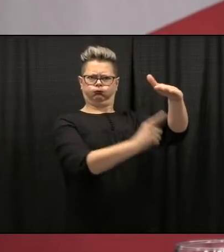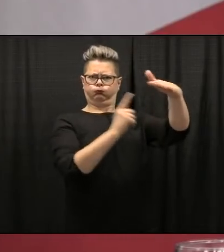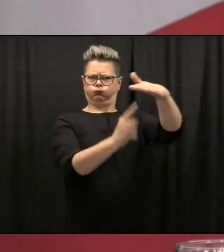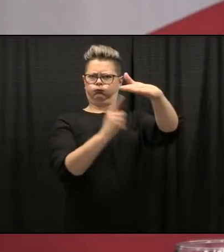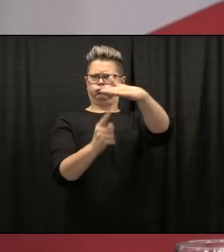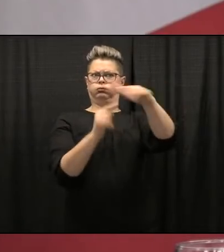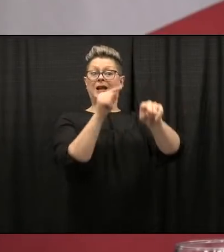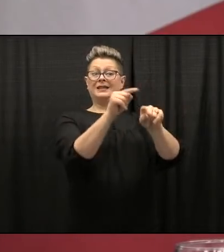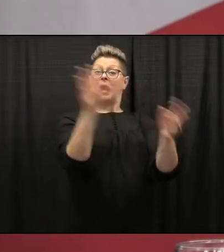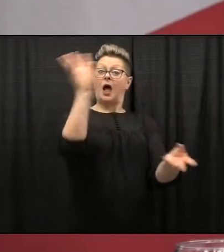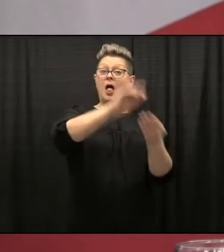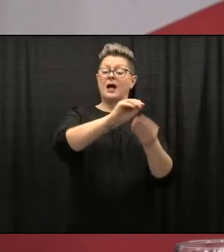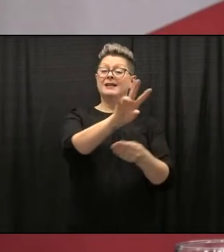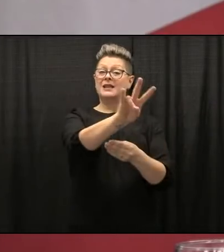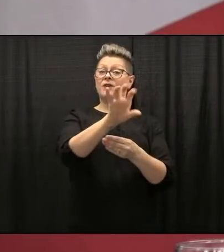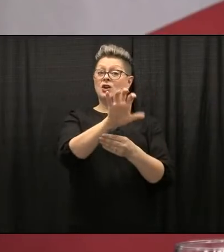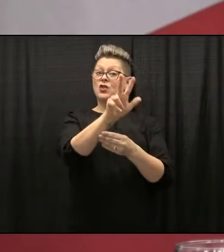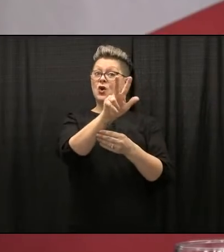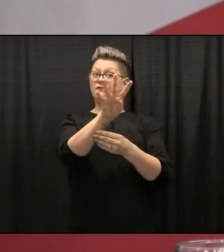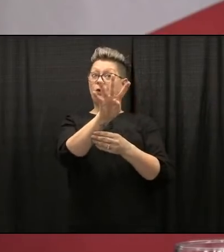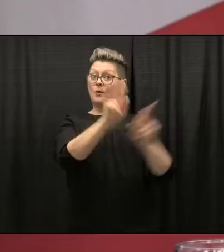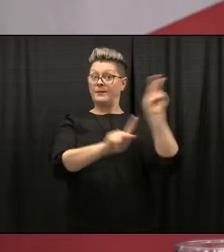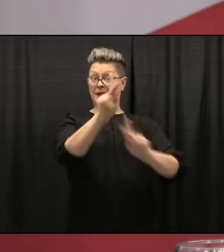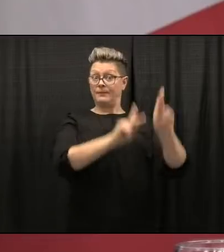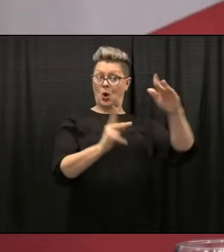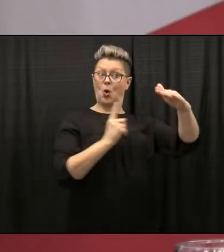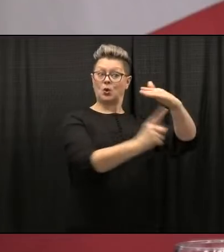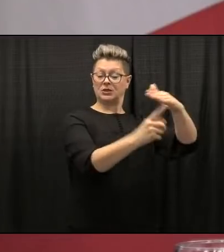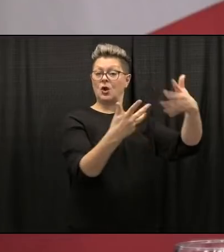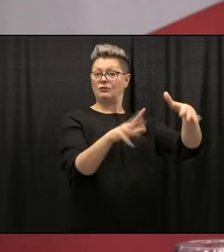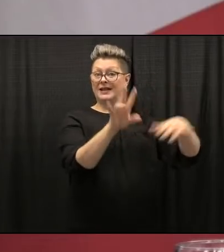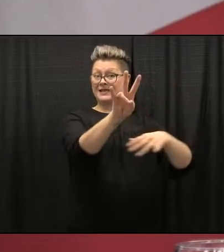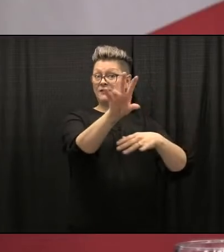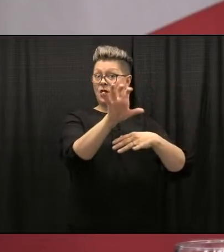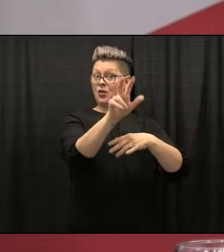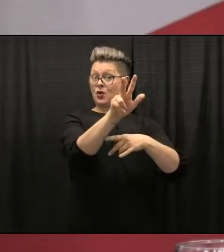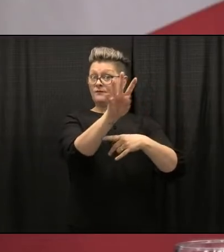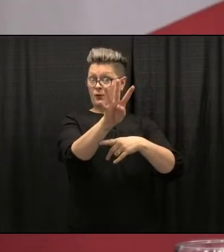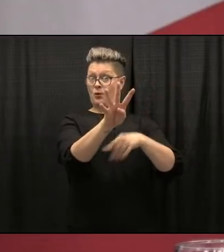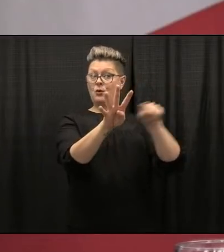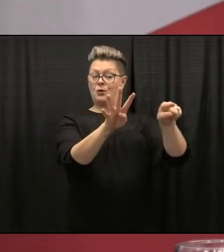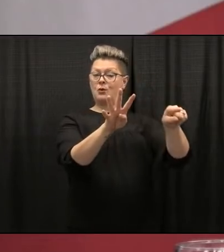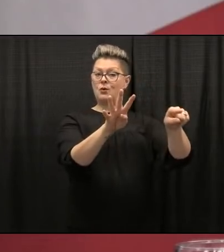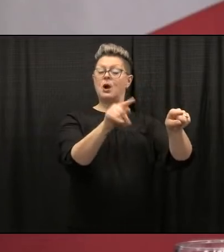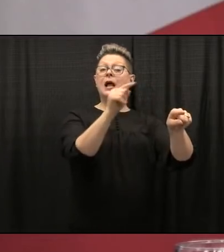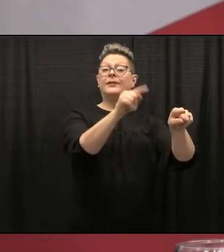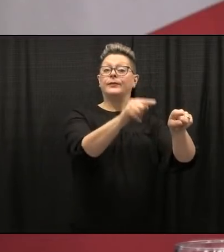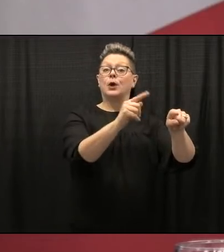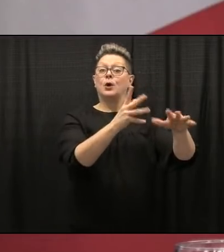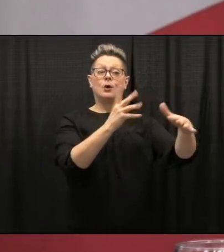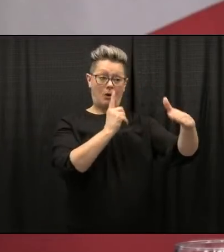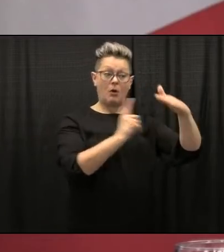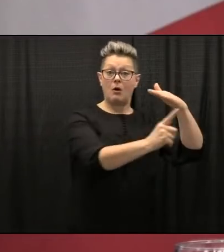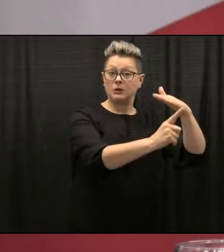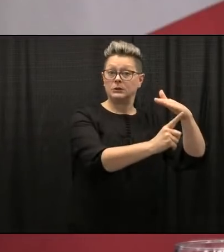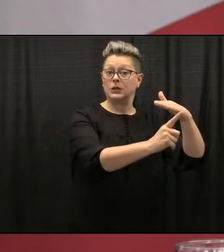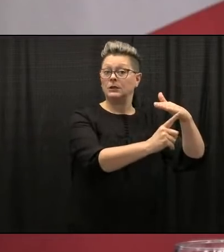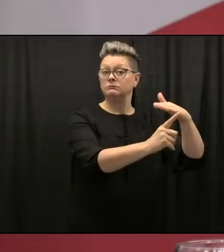at 734 individuals, some of whom are working whilst isolating outside work